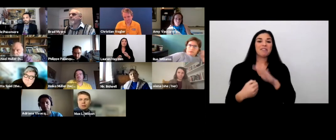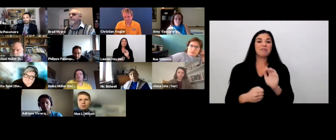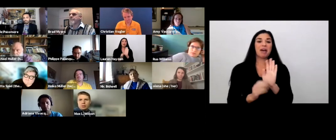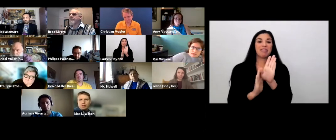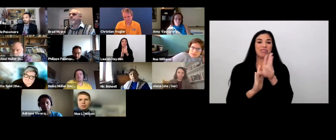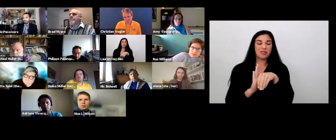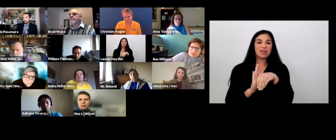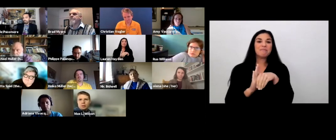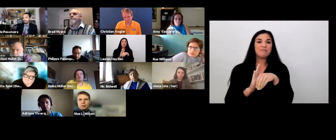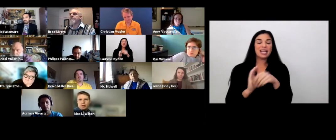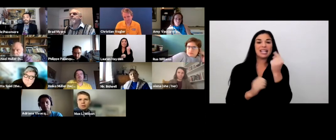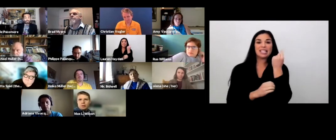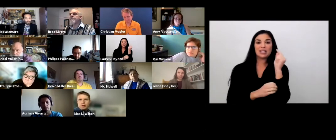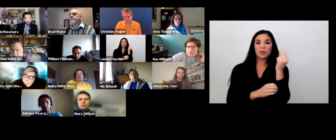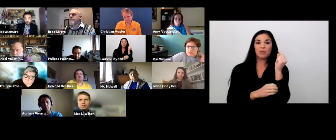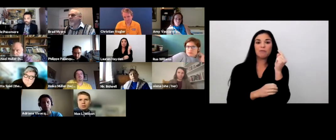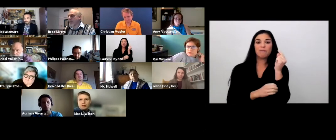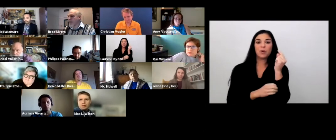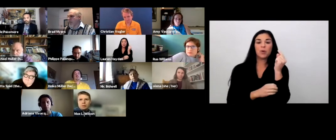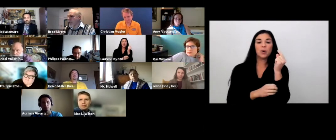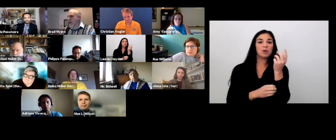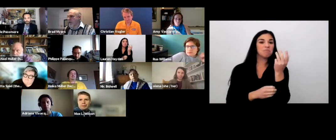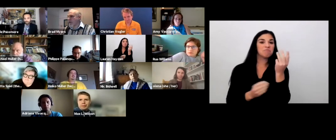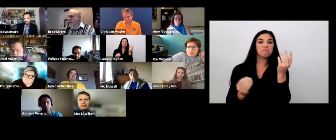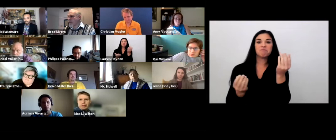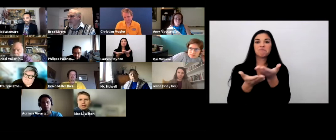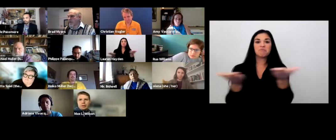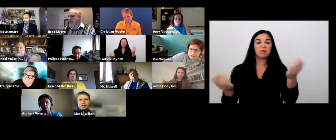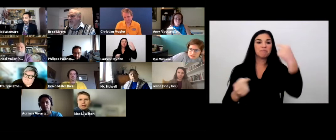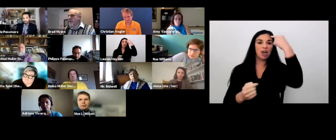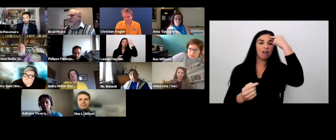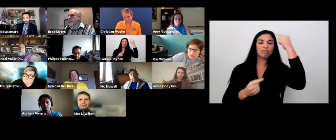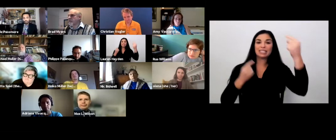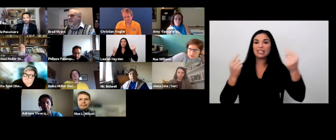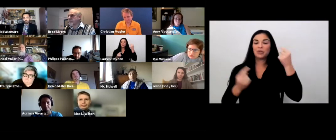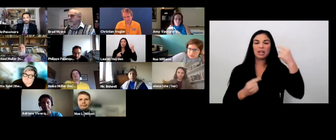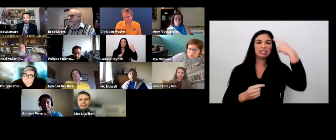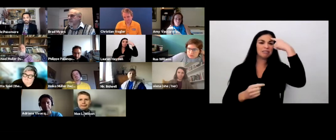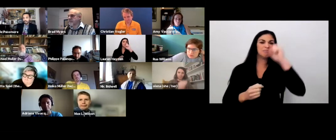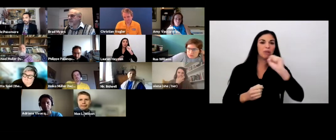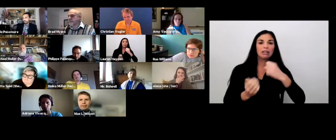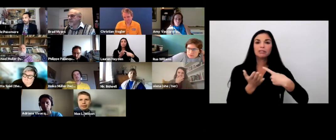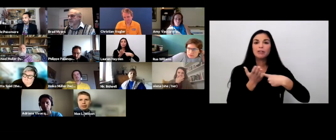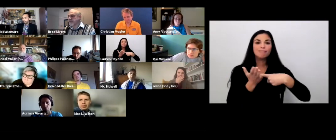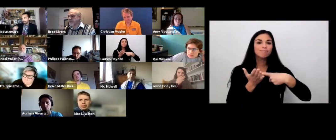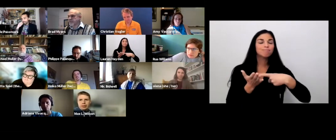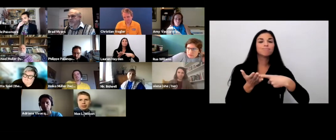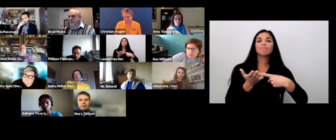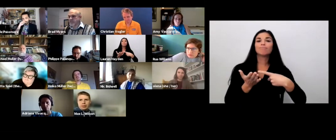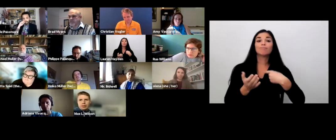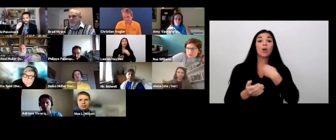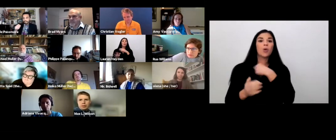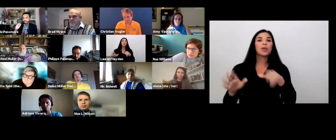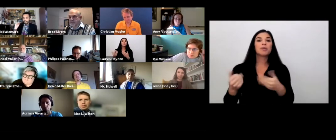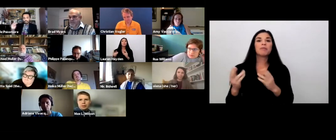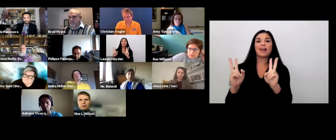allocated to hear further thoughts, considerations, and brainstorm. We're providing topics, which Neha will